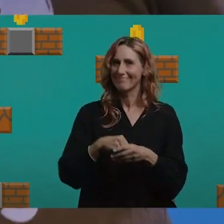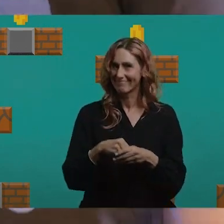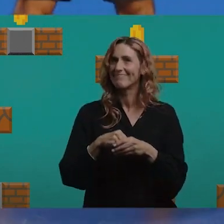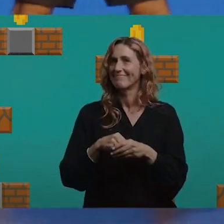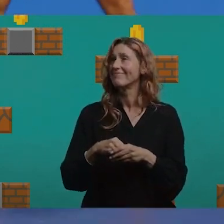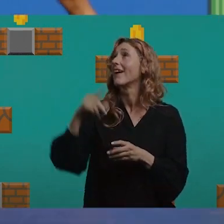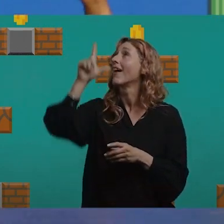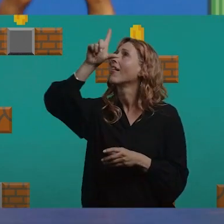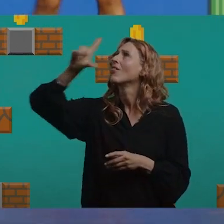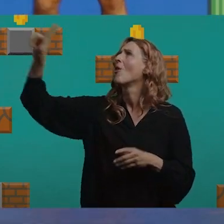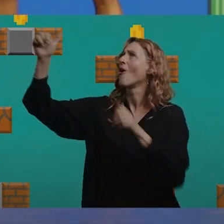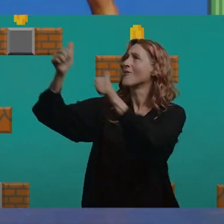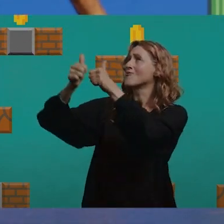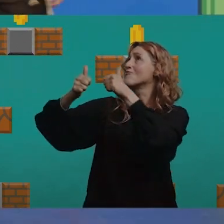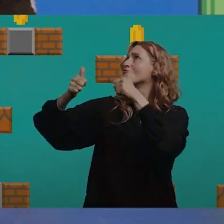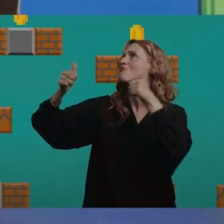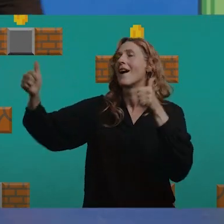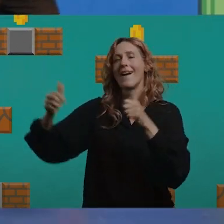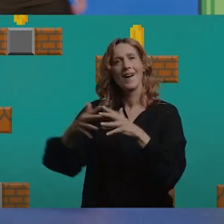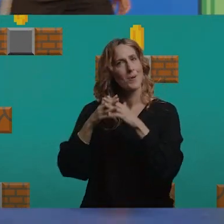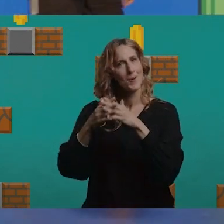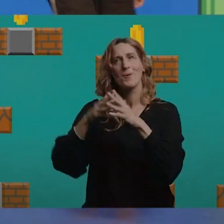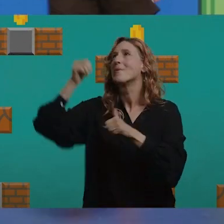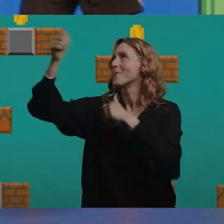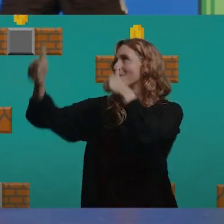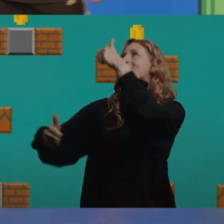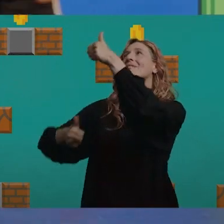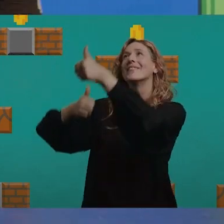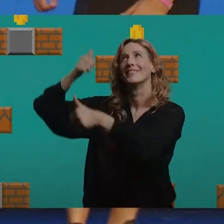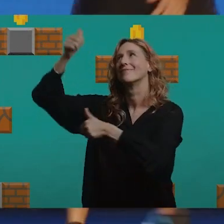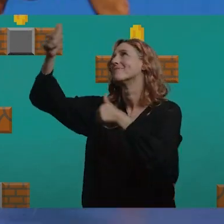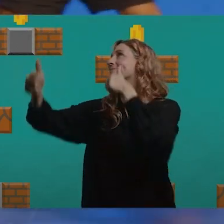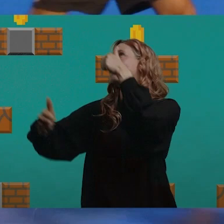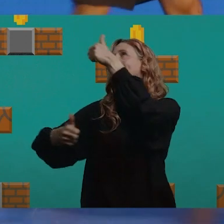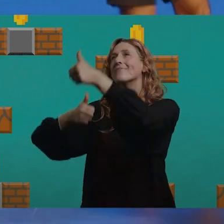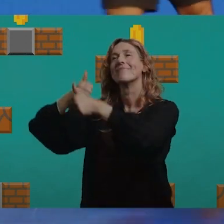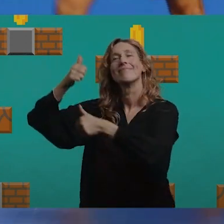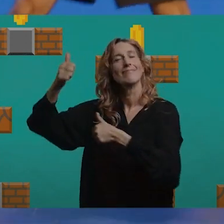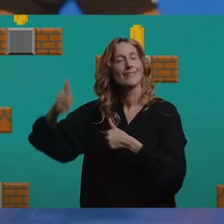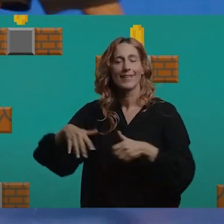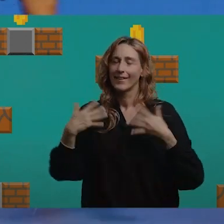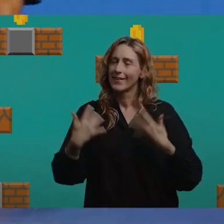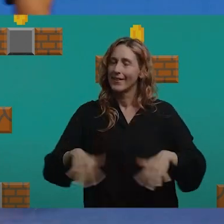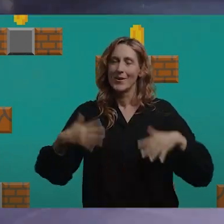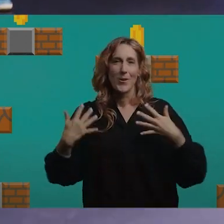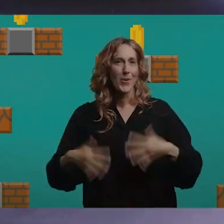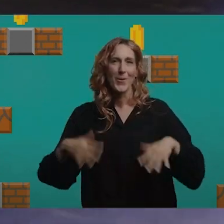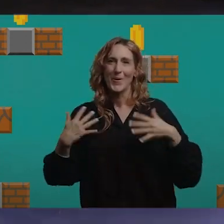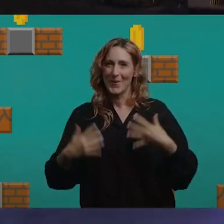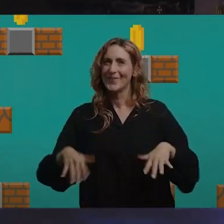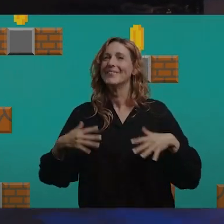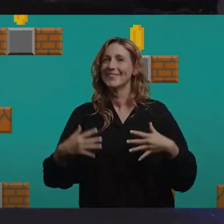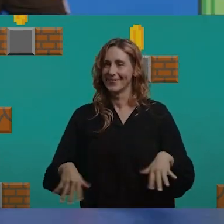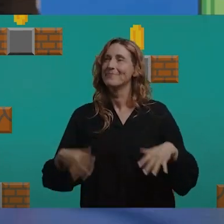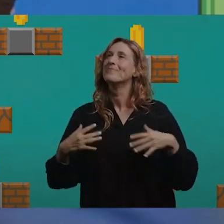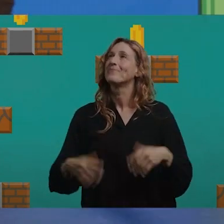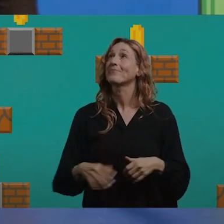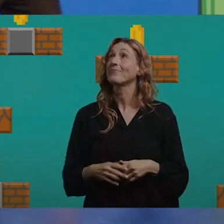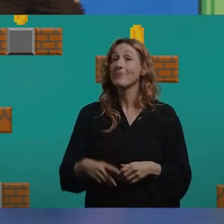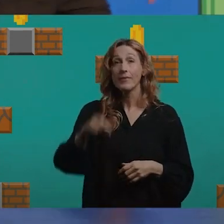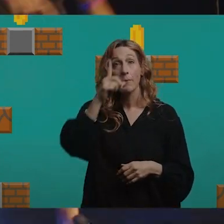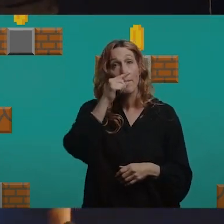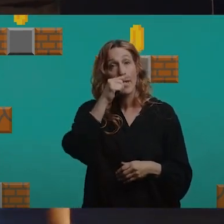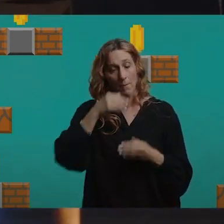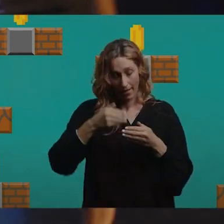Legacy. Great is the Lord, he's most worthy of praise. No one can measure his greatness, no